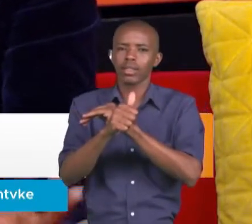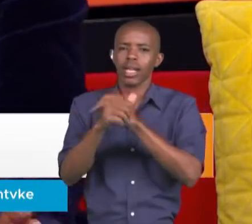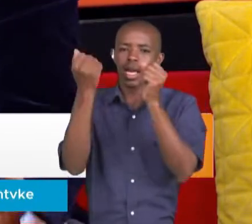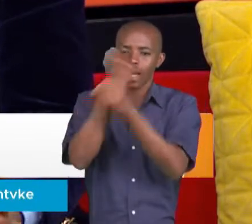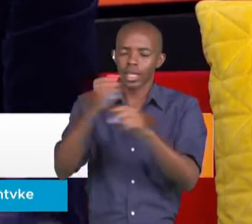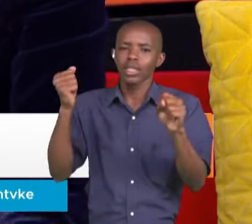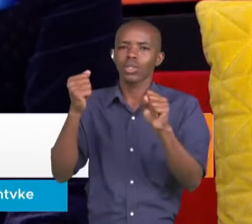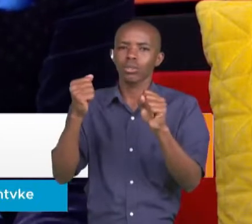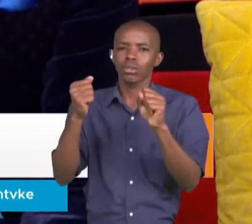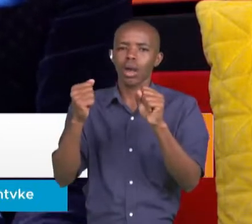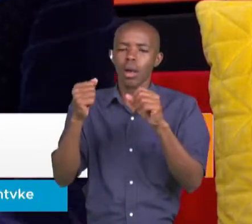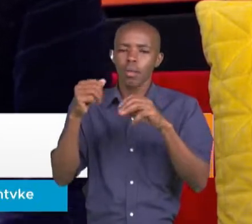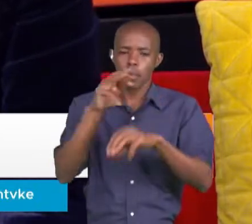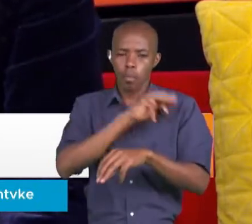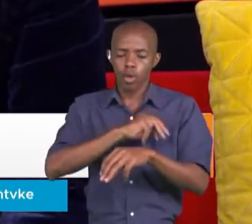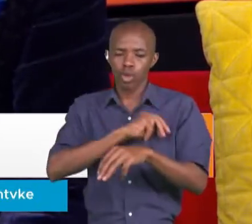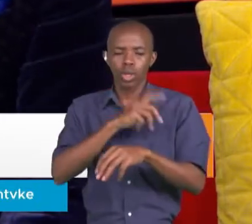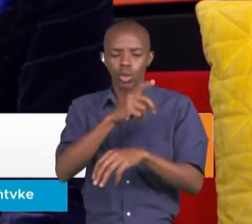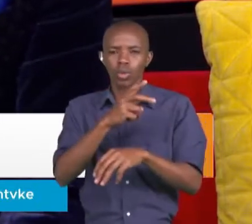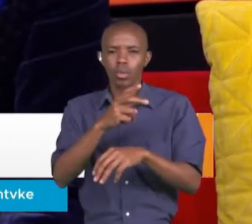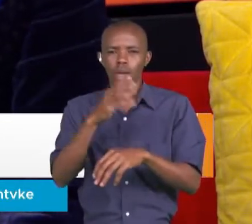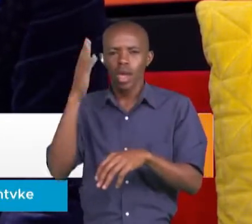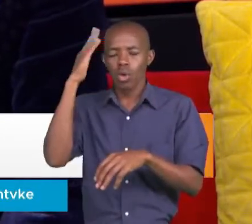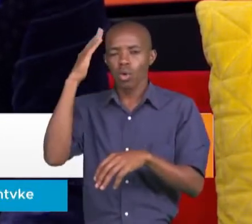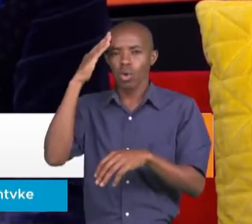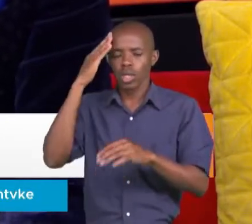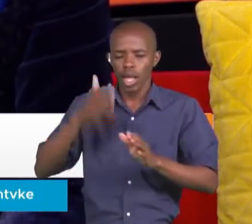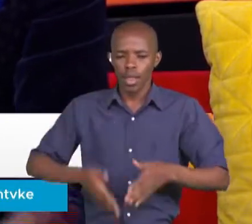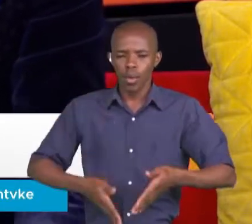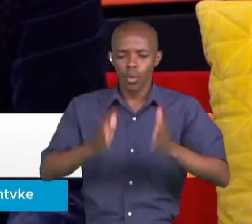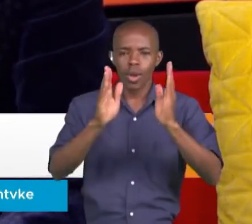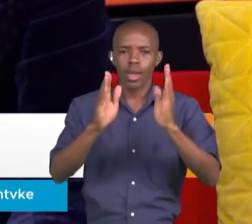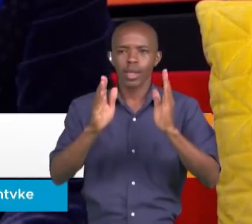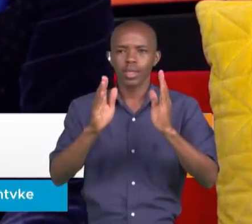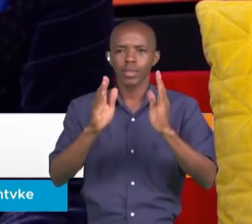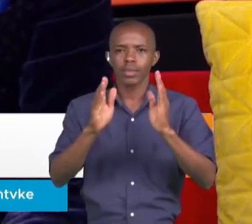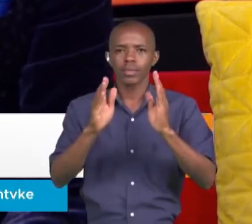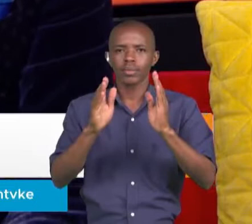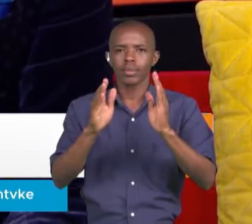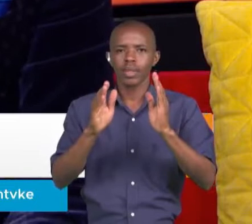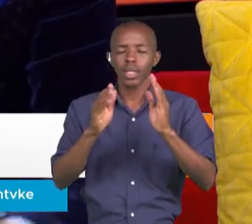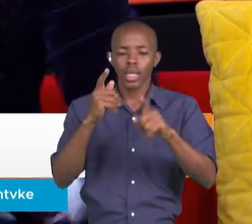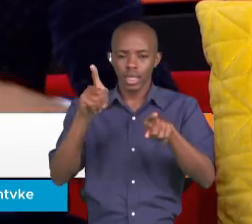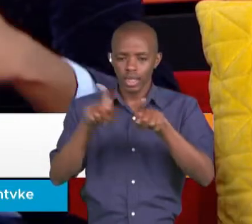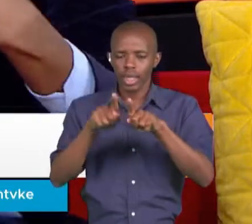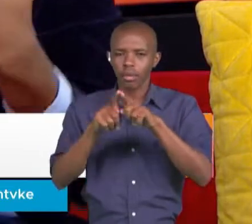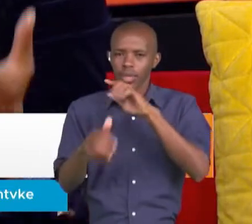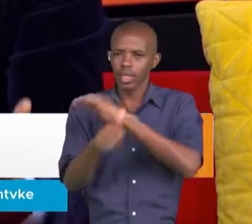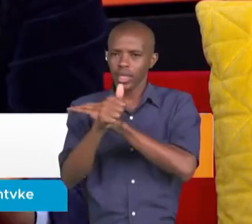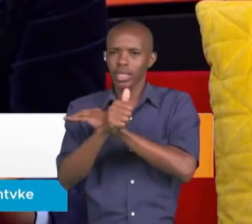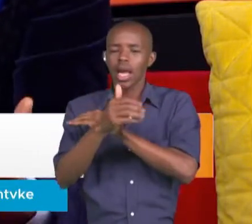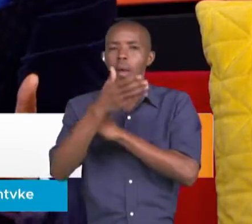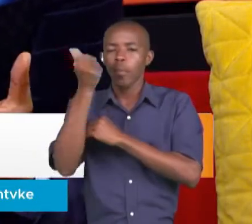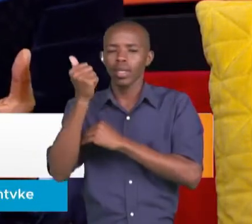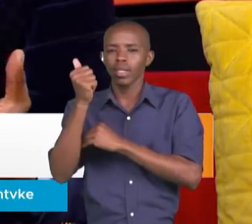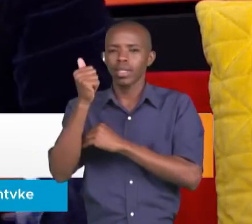ever risky. Because now, when you guys actually noticed, you are on your way coming, the fish is guys. It's also risky. As much as we have the best